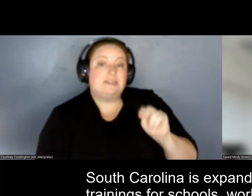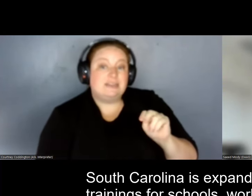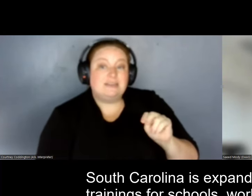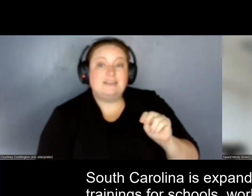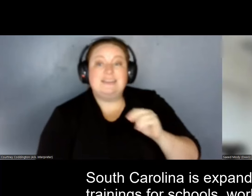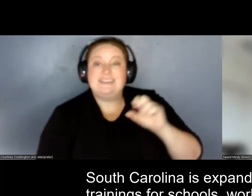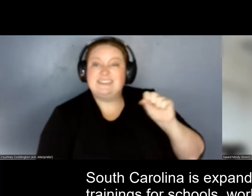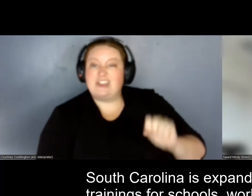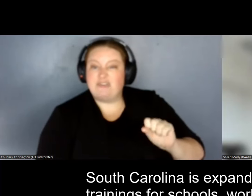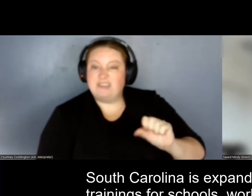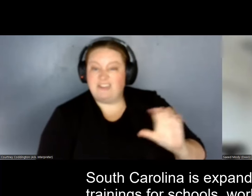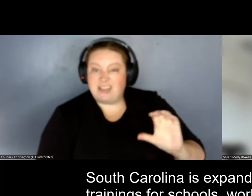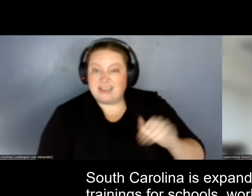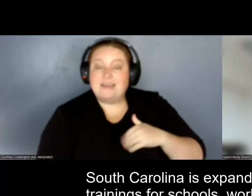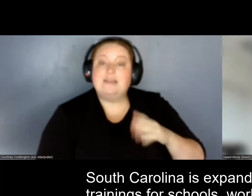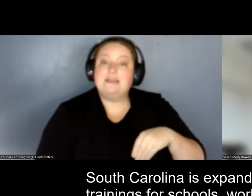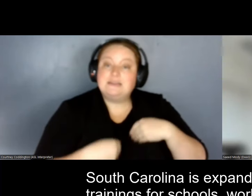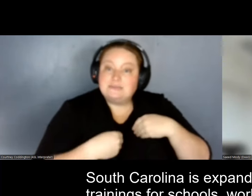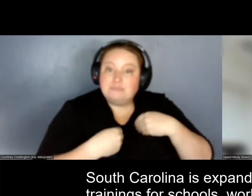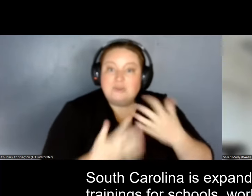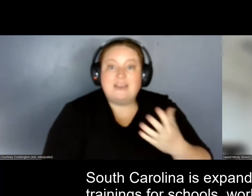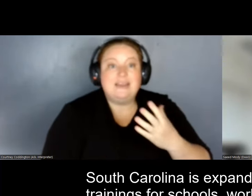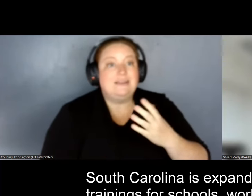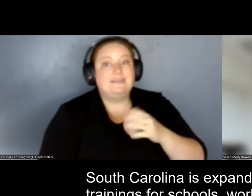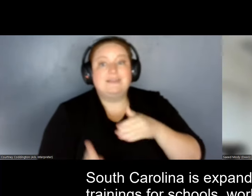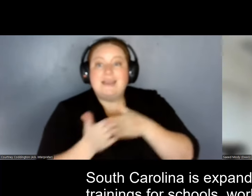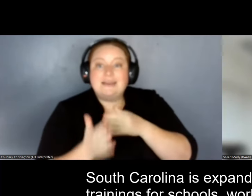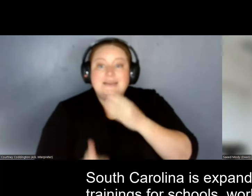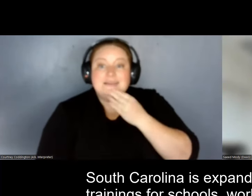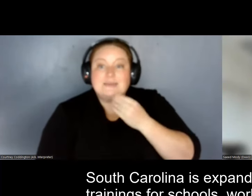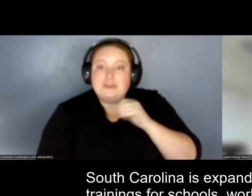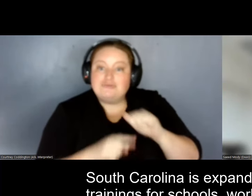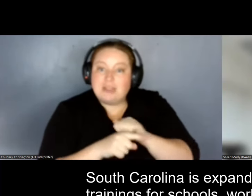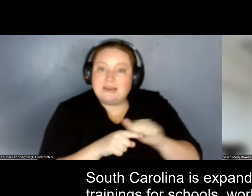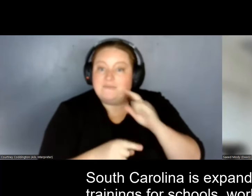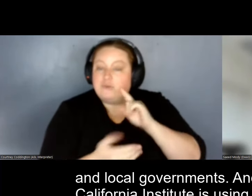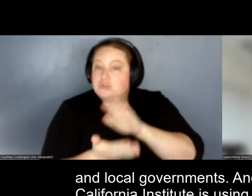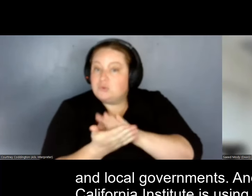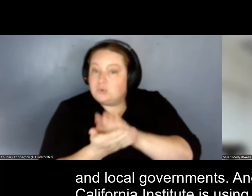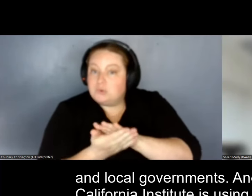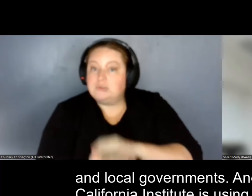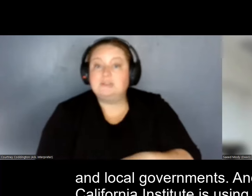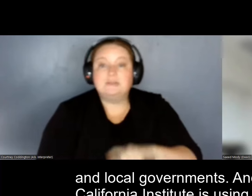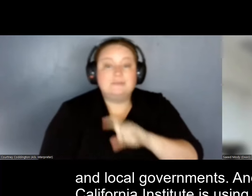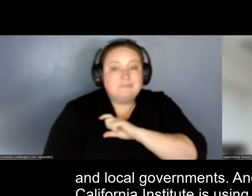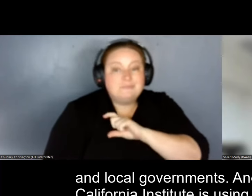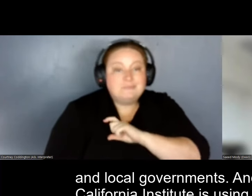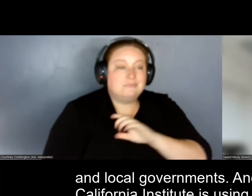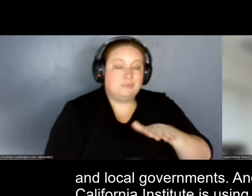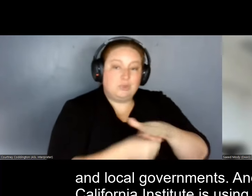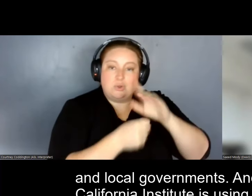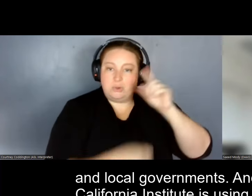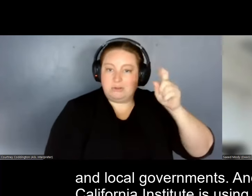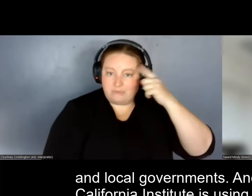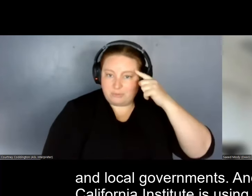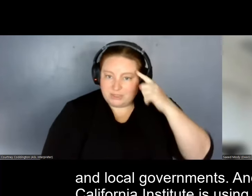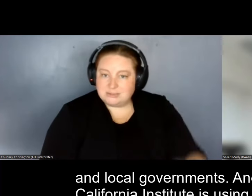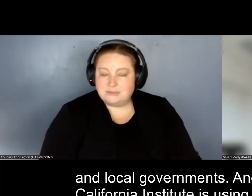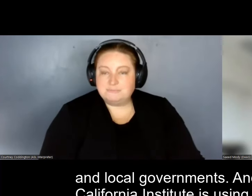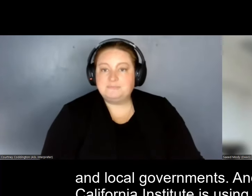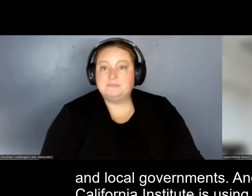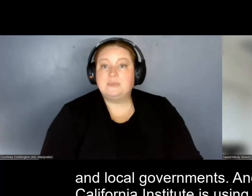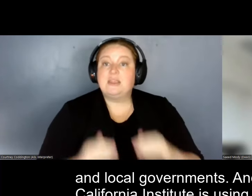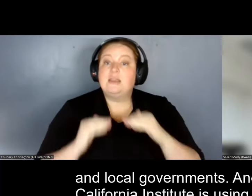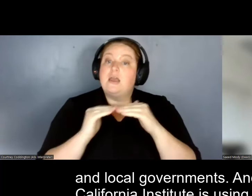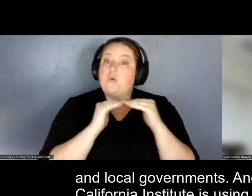expanding anti-Semitism trainings for schools, workplaces, law enforcement agencies, and local governments. And the Equality